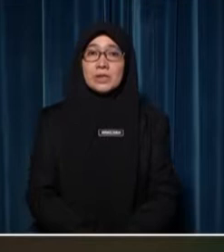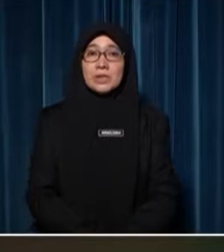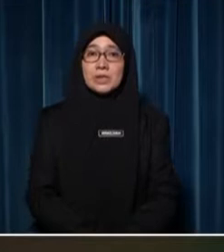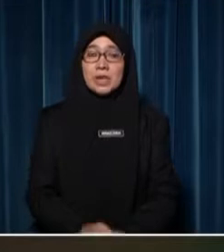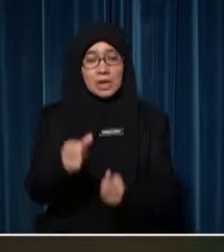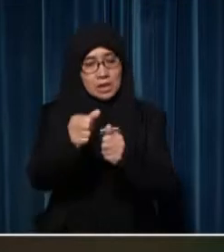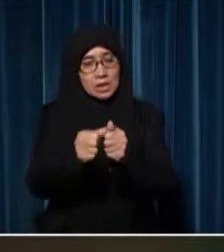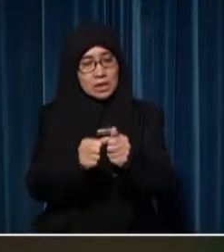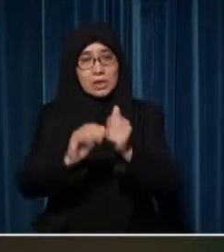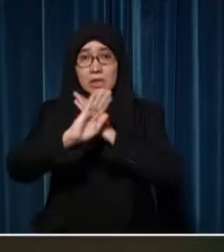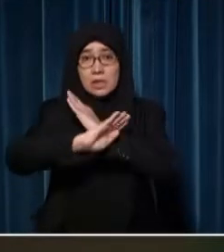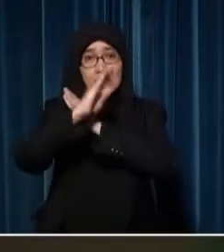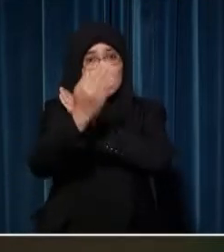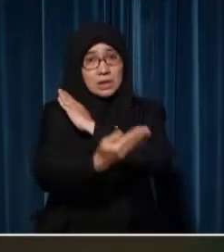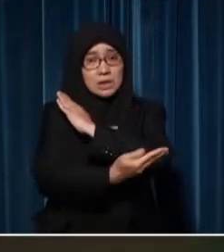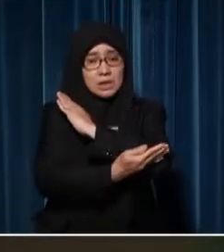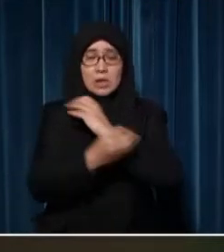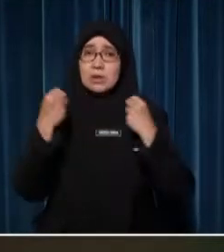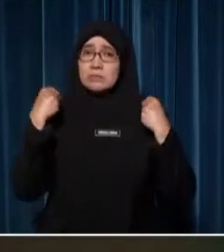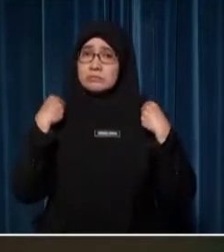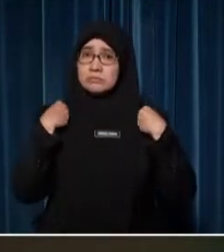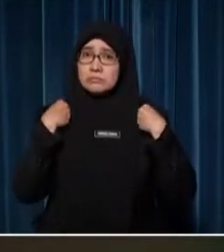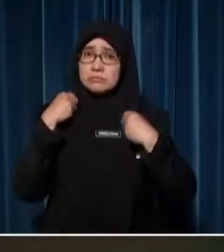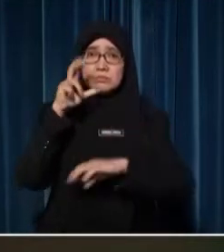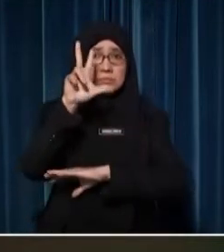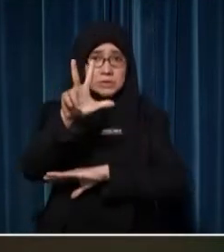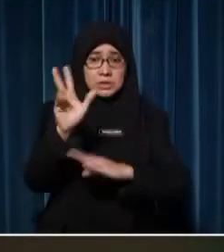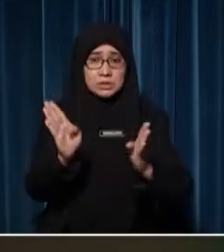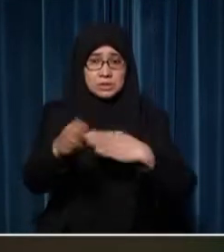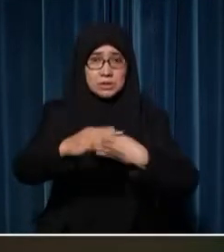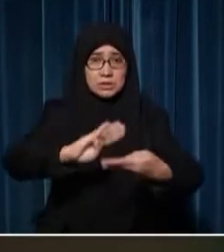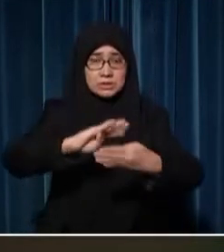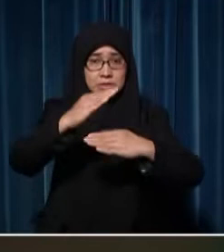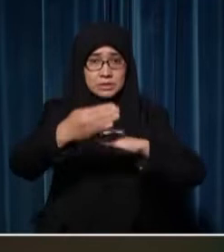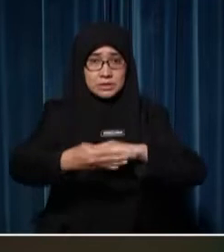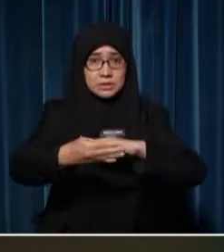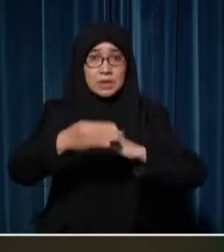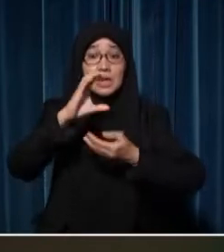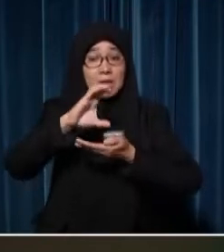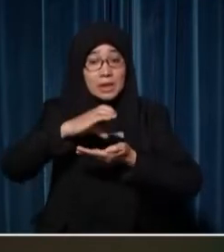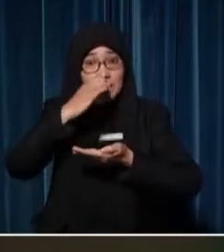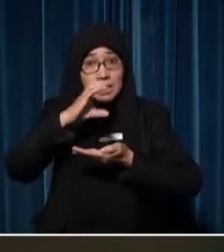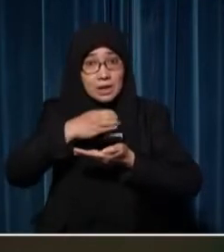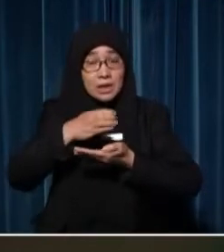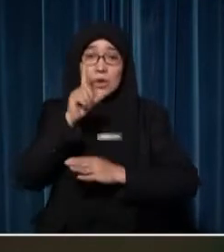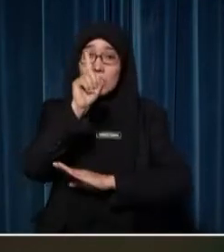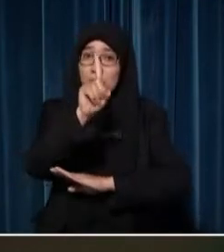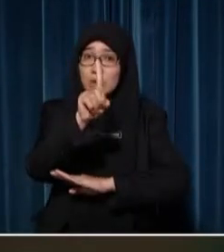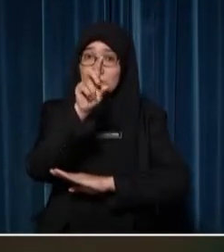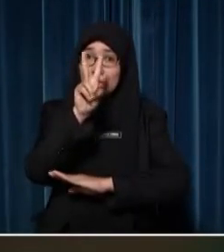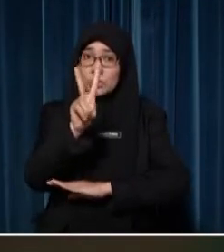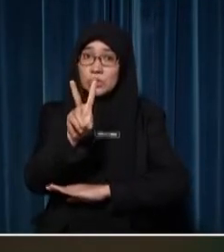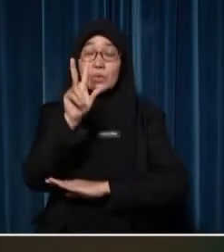Each basket has 3 boxes of cereals. 1,